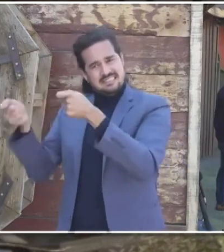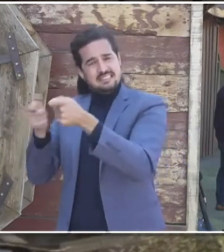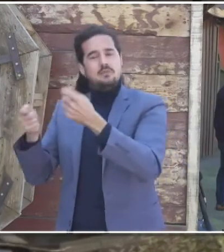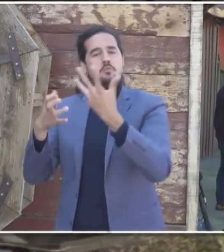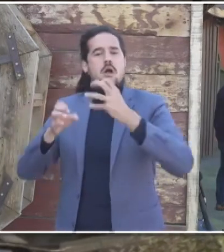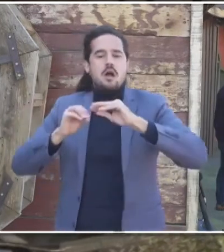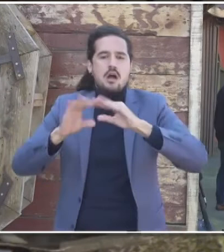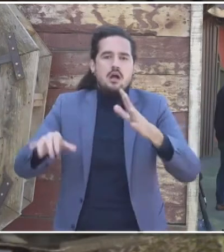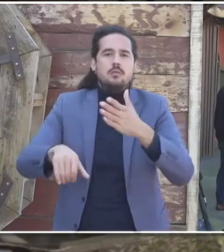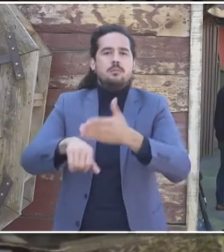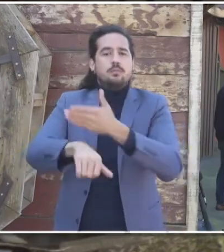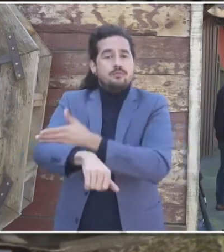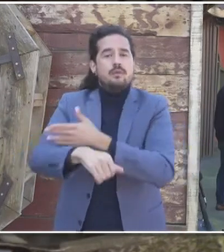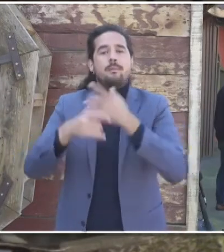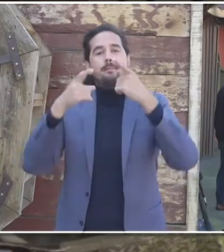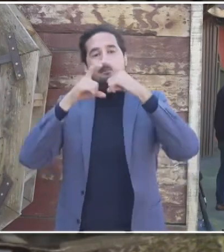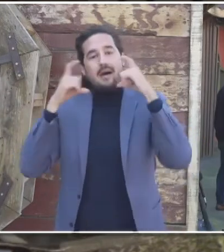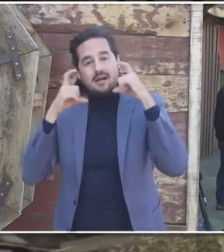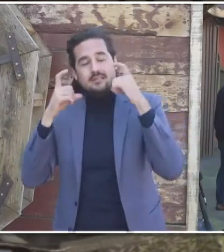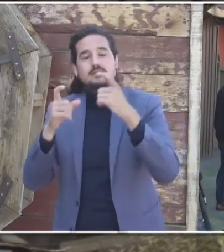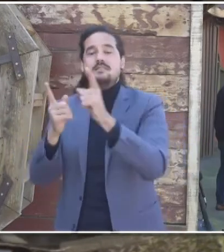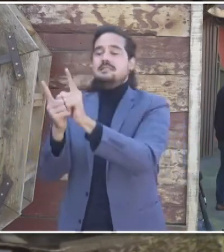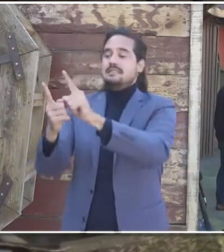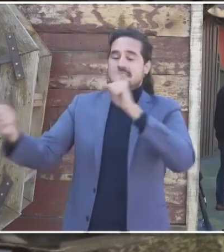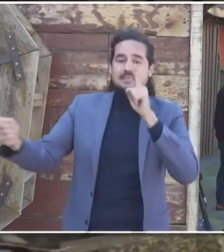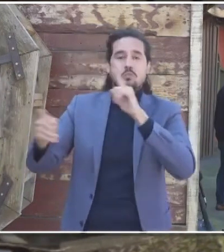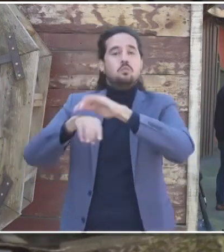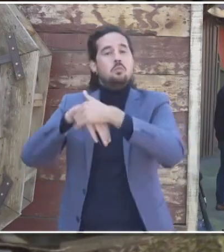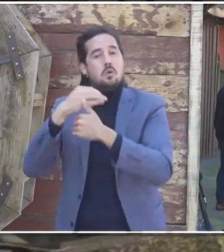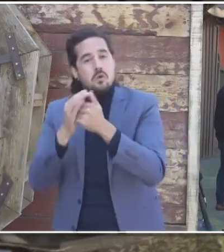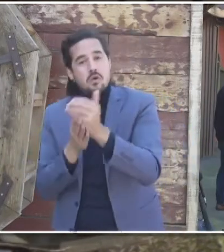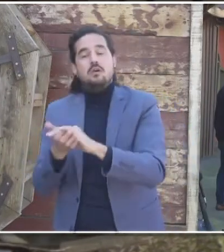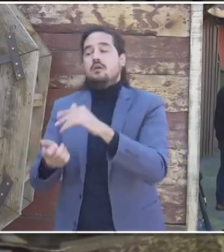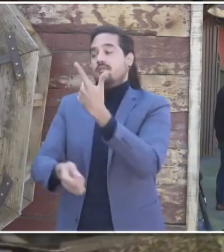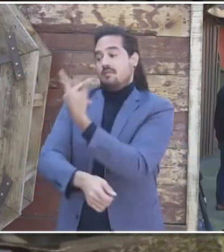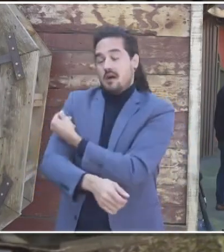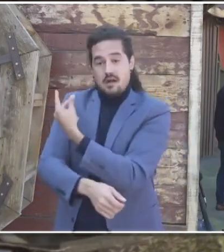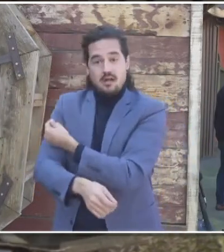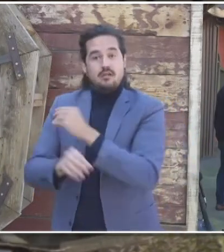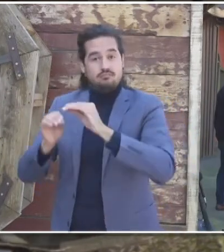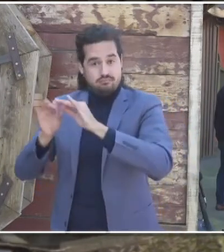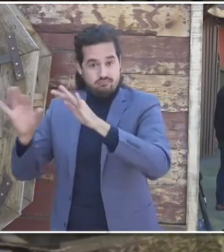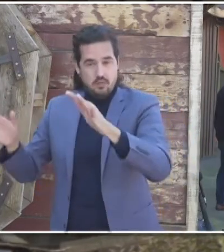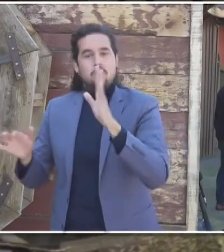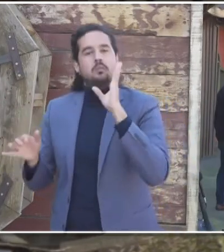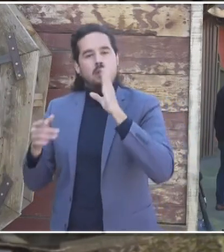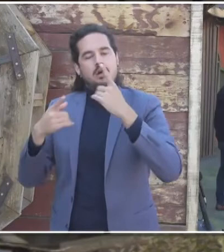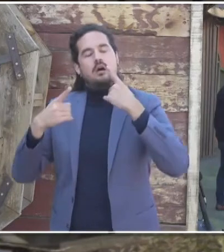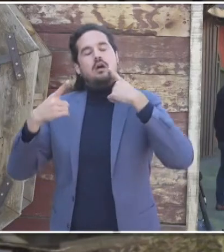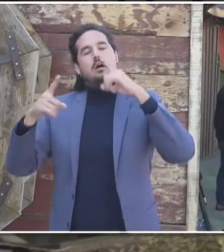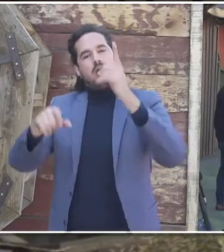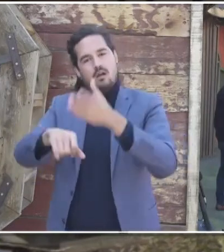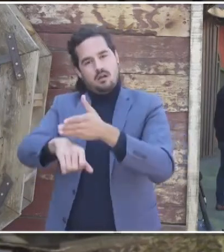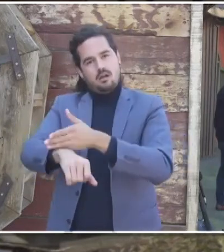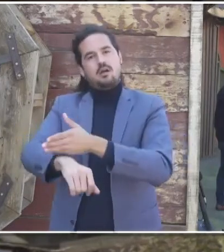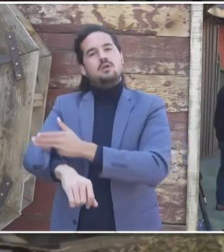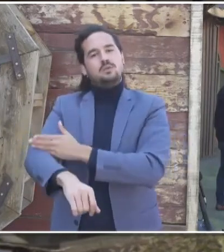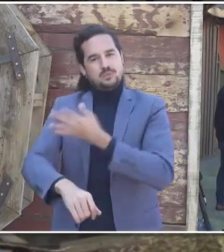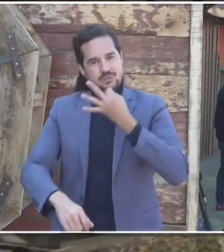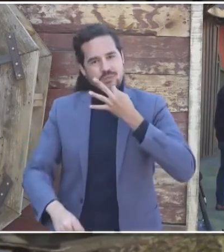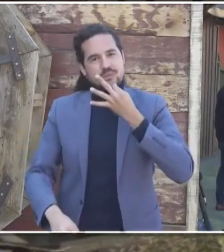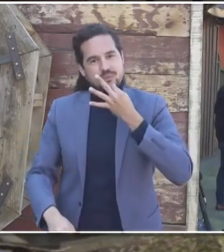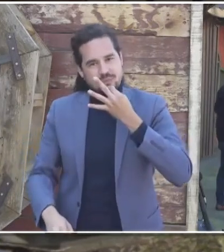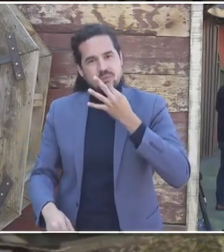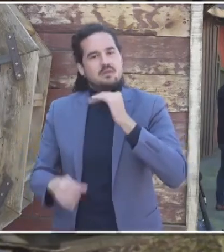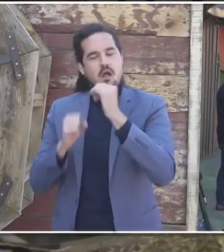like mask wearing and physical distancing, we'll get there sooner than later, and we'll provide supports for people like him and hundreds of thousands